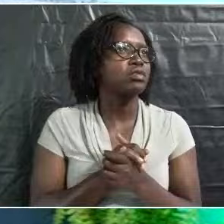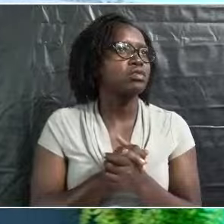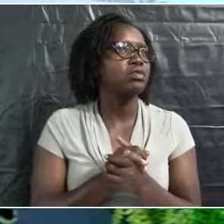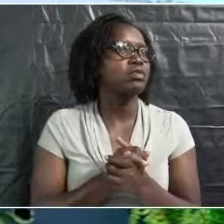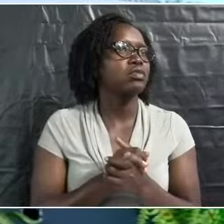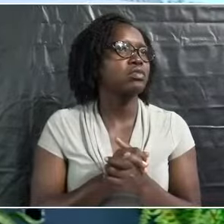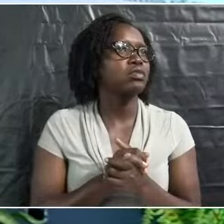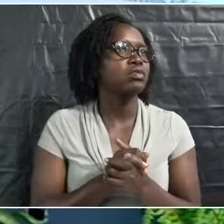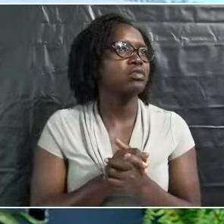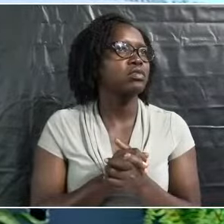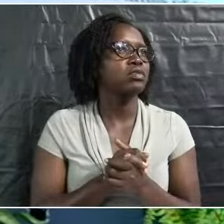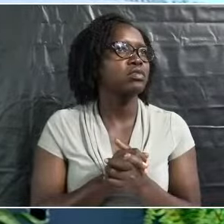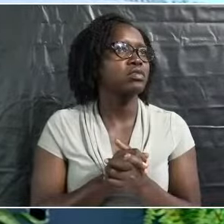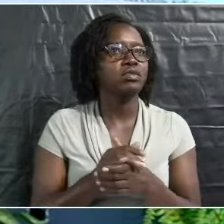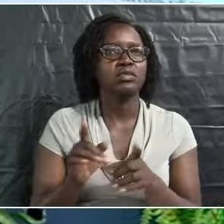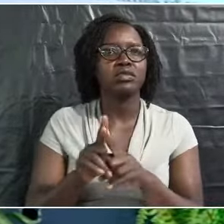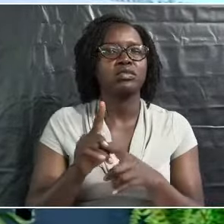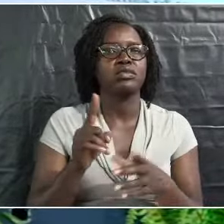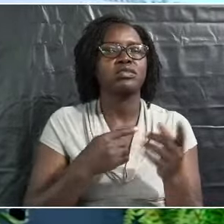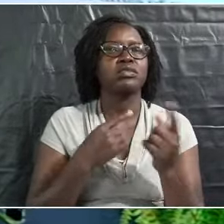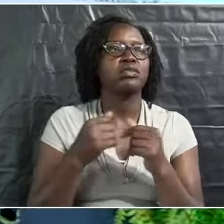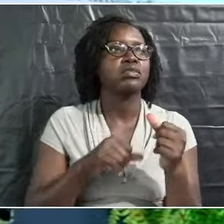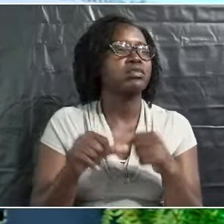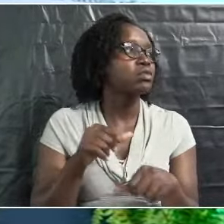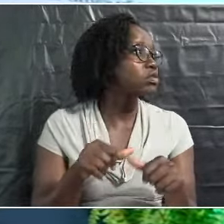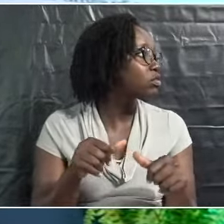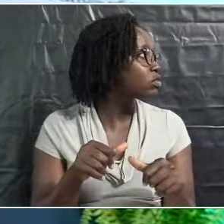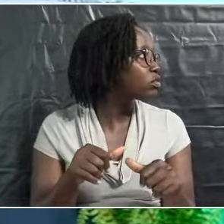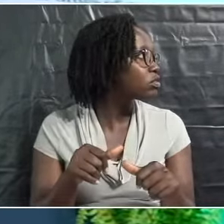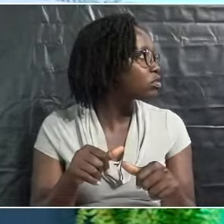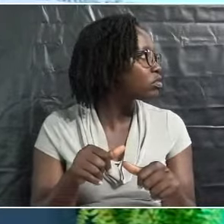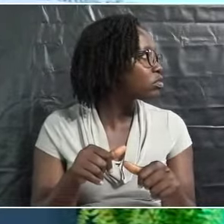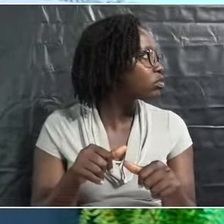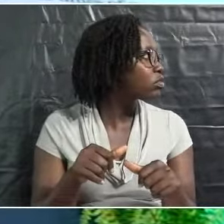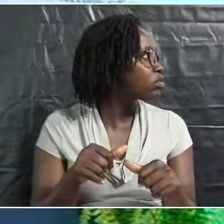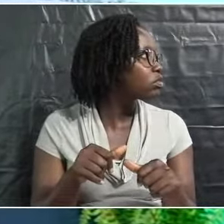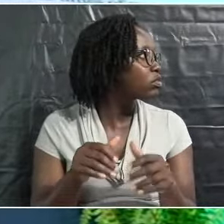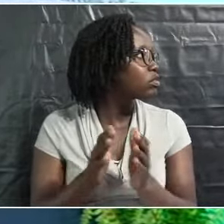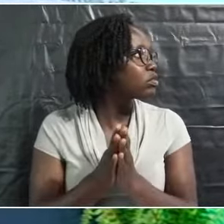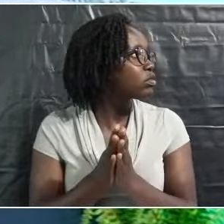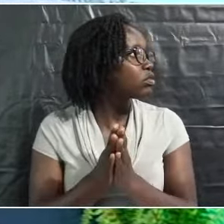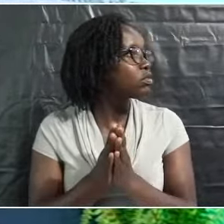this is very, very similar to what we talked about where there's pressure.